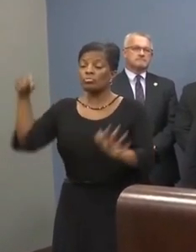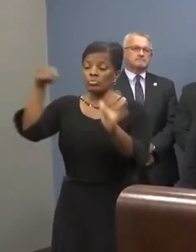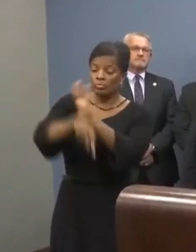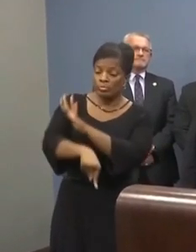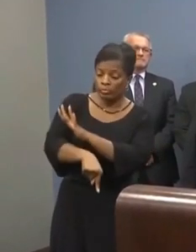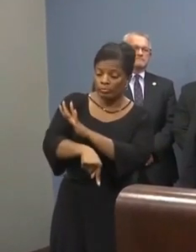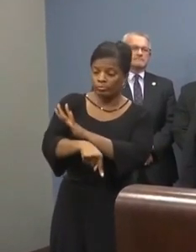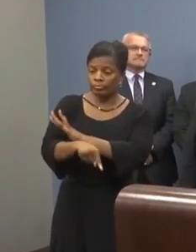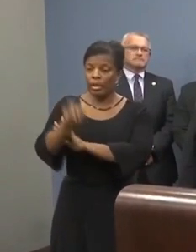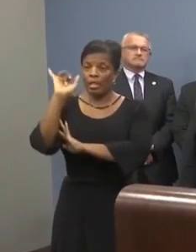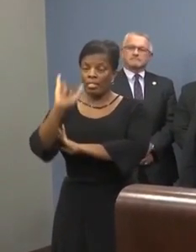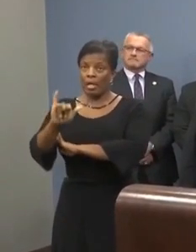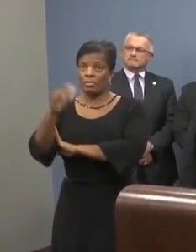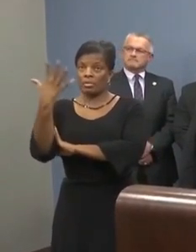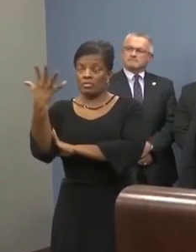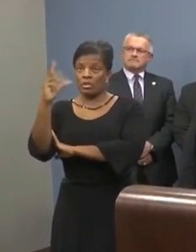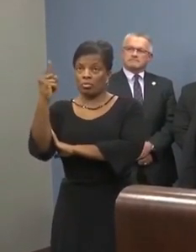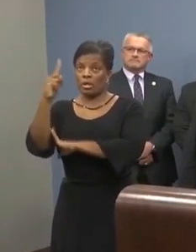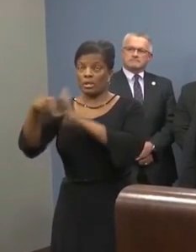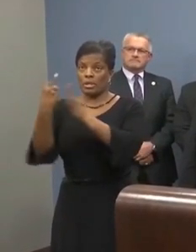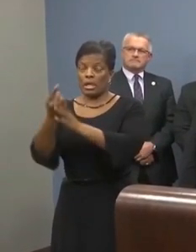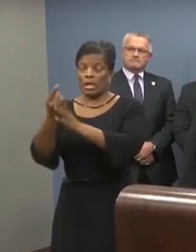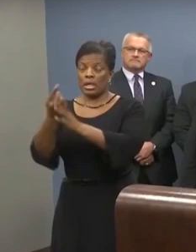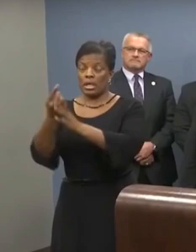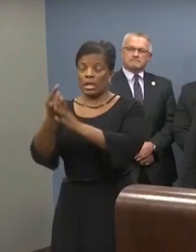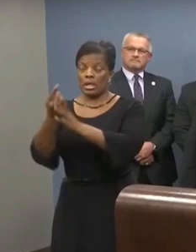murdered. That was 51 days ago.